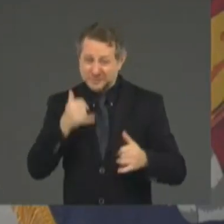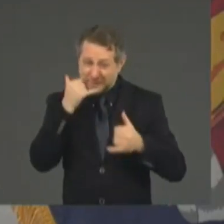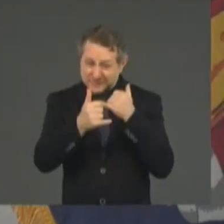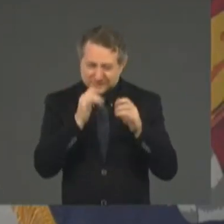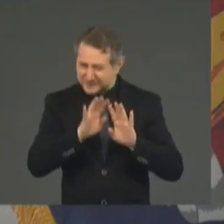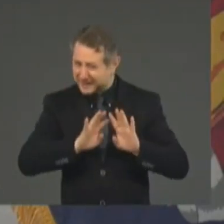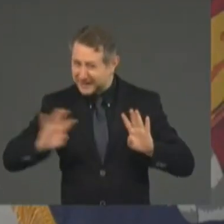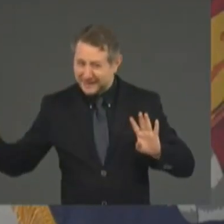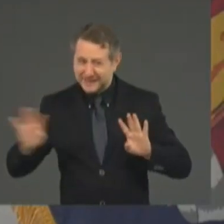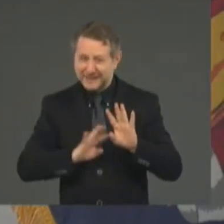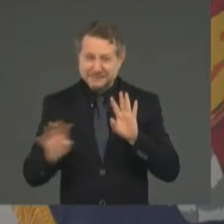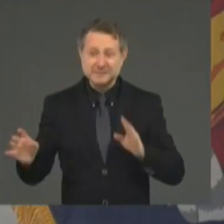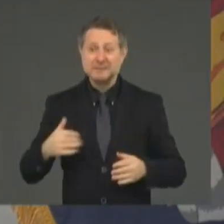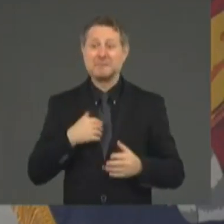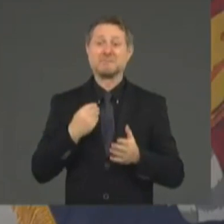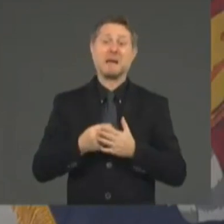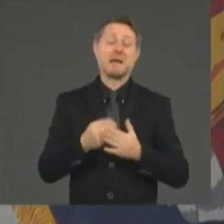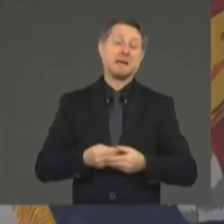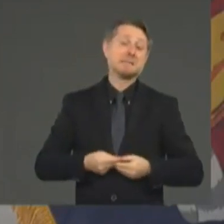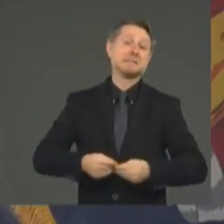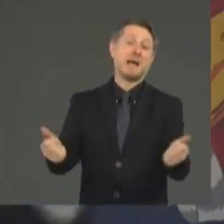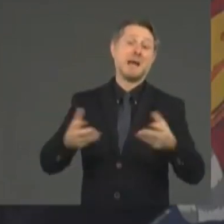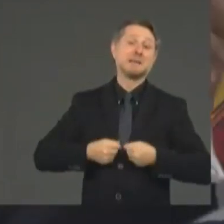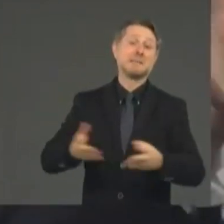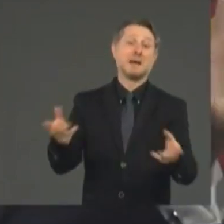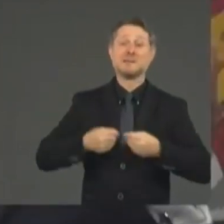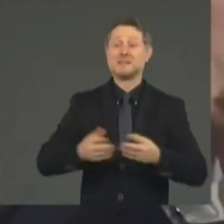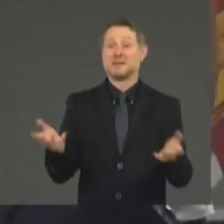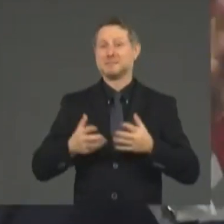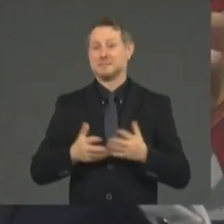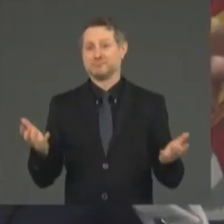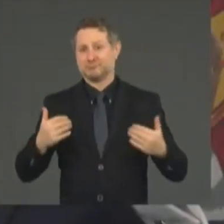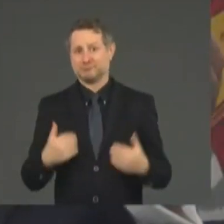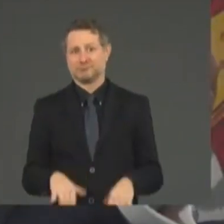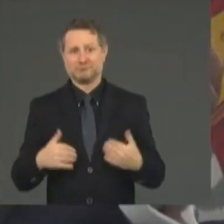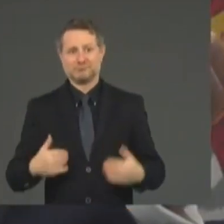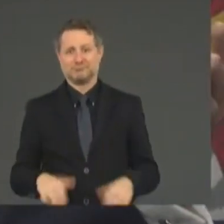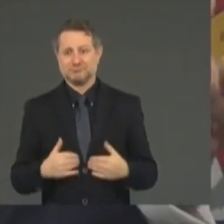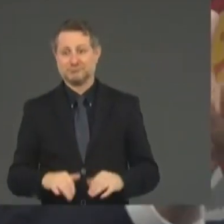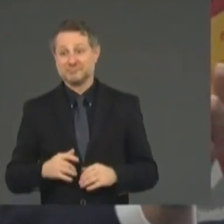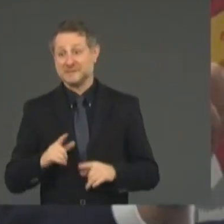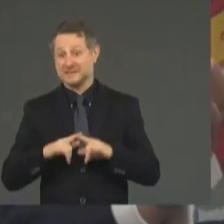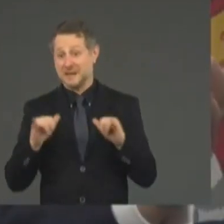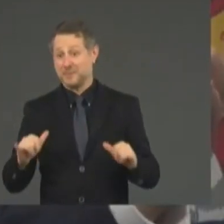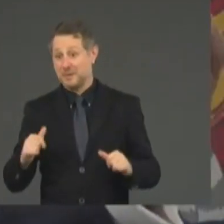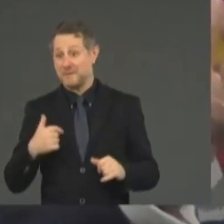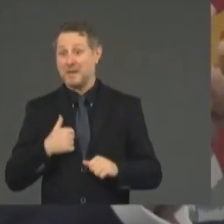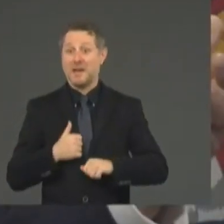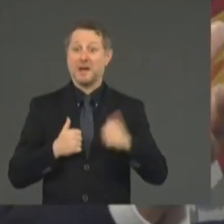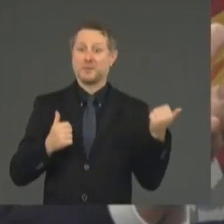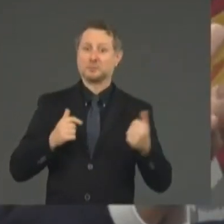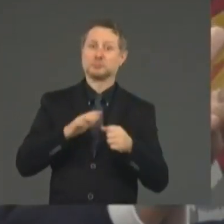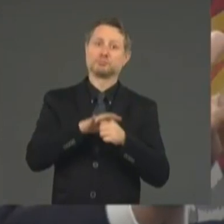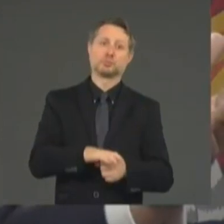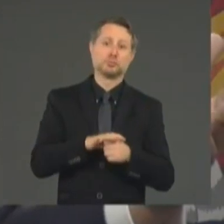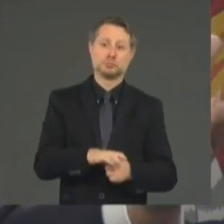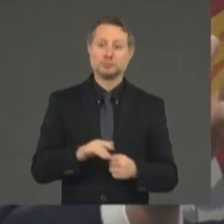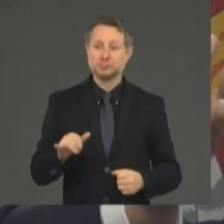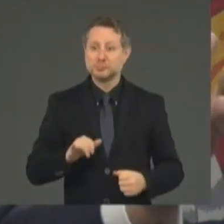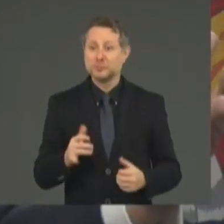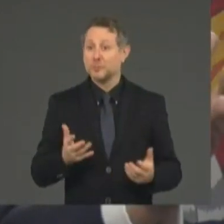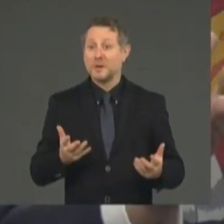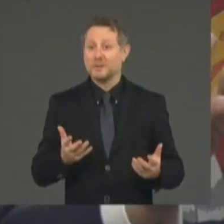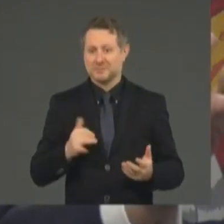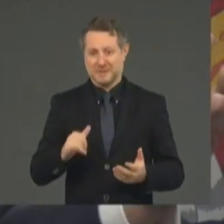Get the money out the door, get the money out the door, get that money out the door. Then you have another pressure, which is, hey, this is taxpayer